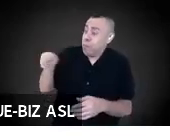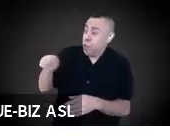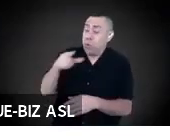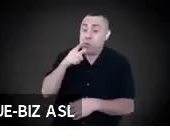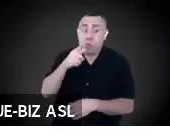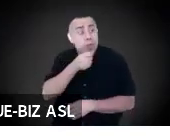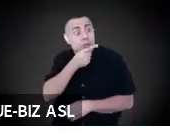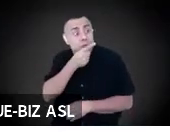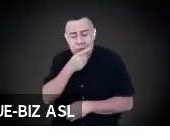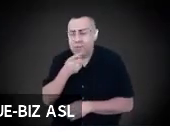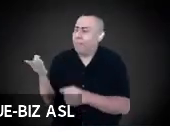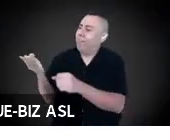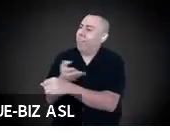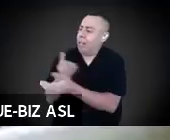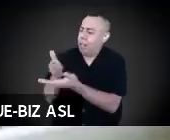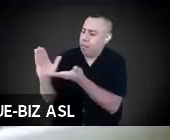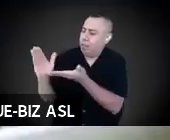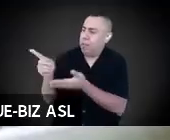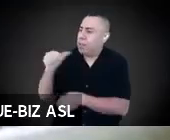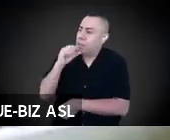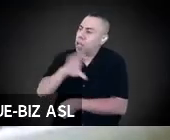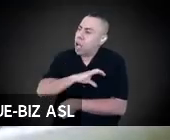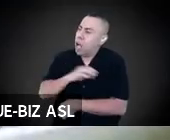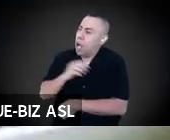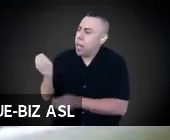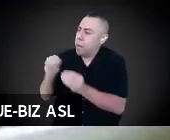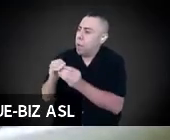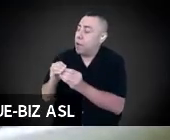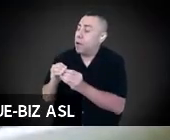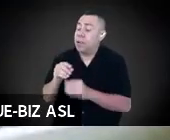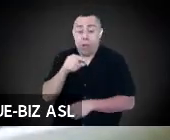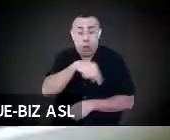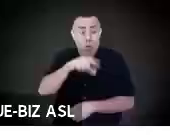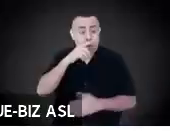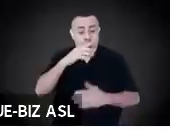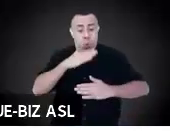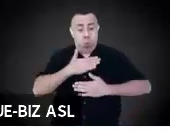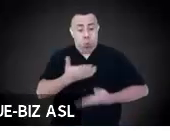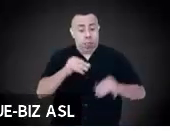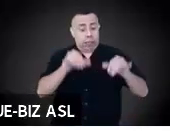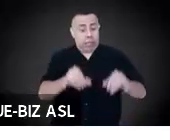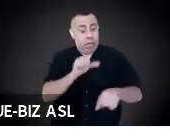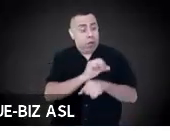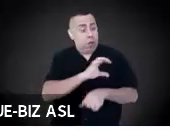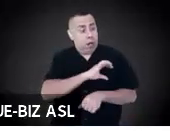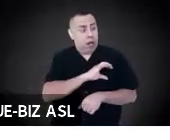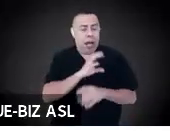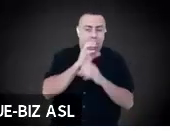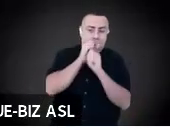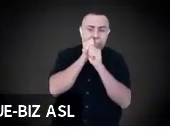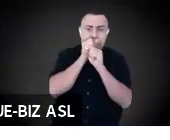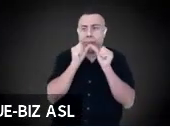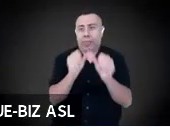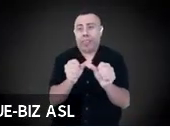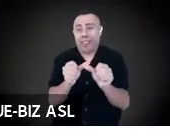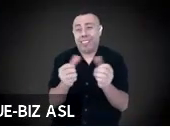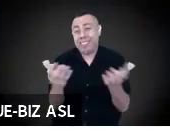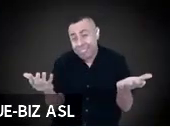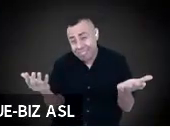are. Mm-hmm. You know? So I think that's a great point, Jay.